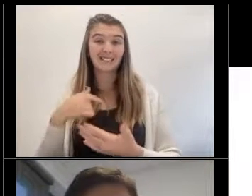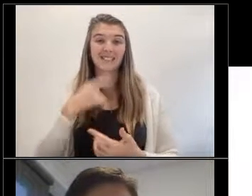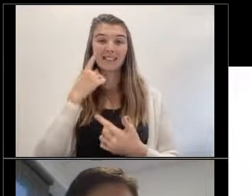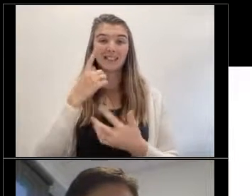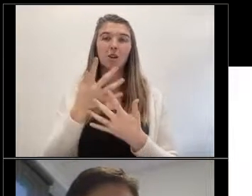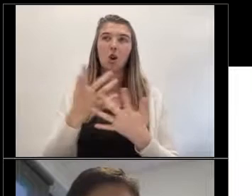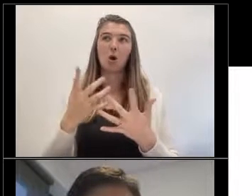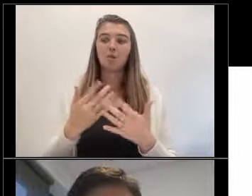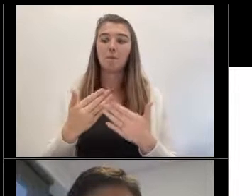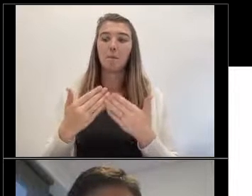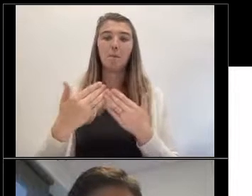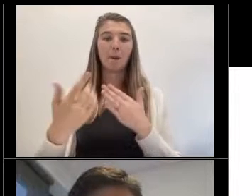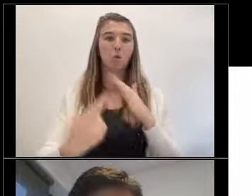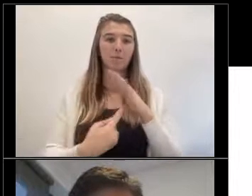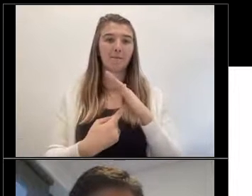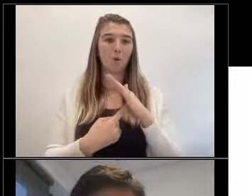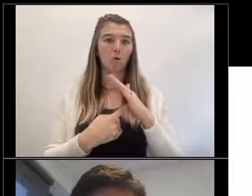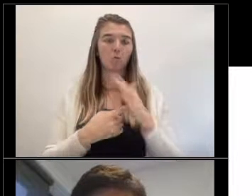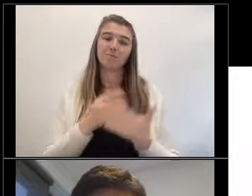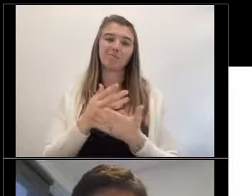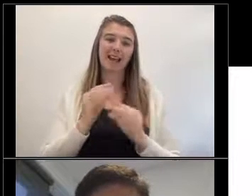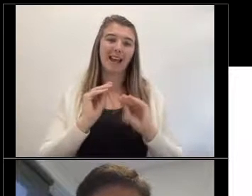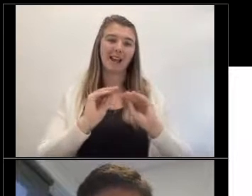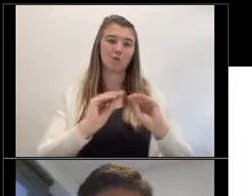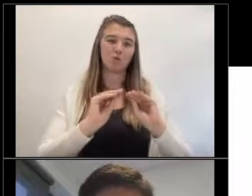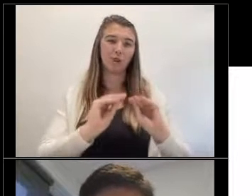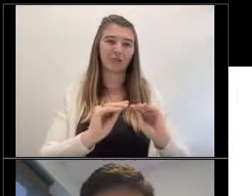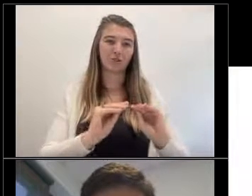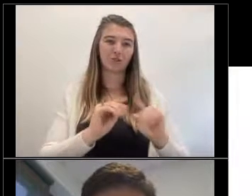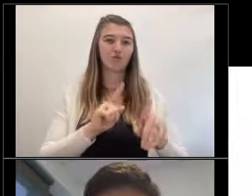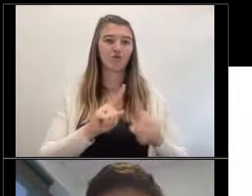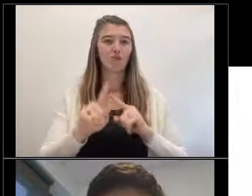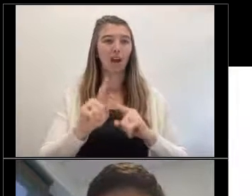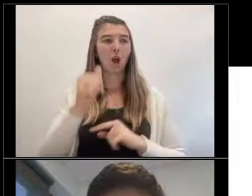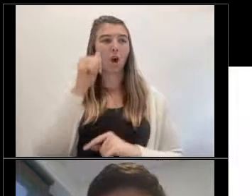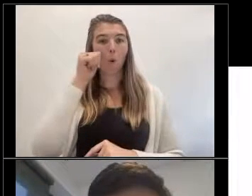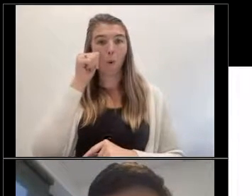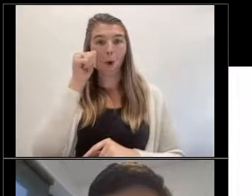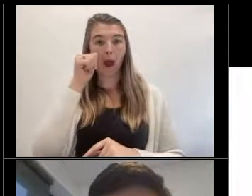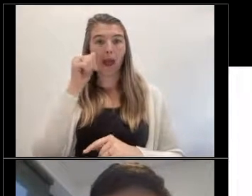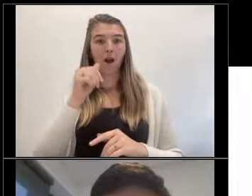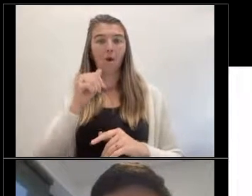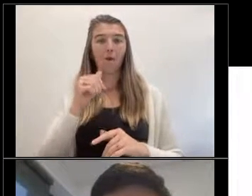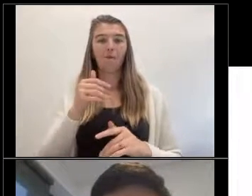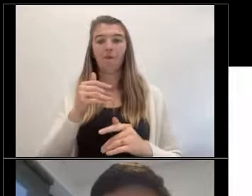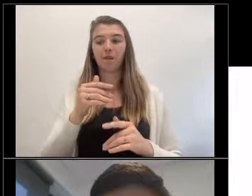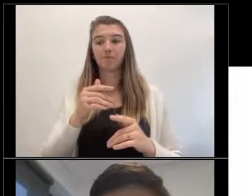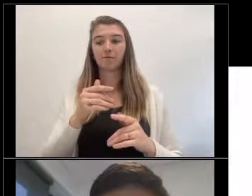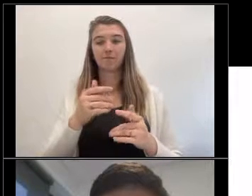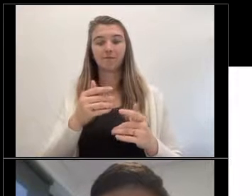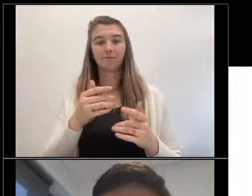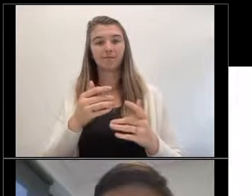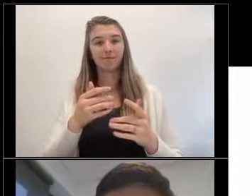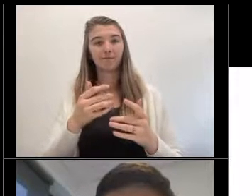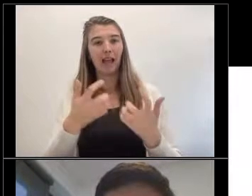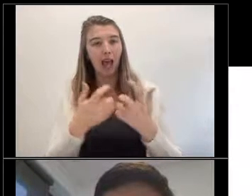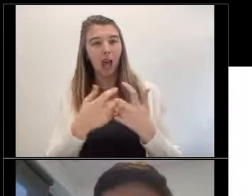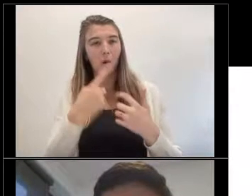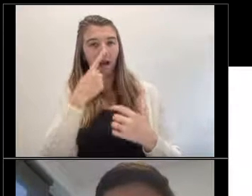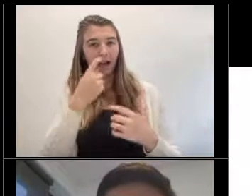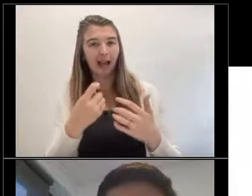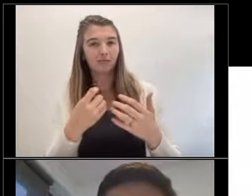education, and be aware of how I can reduce, how can I avoid